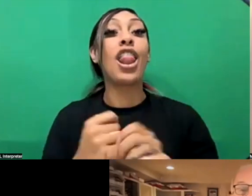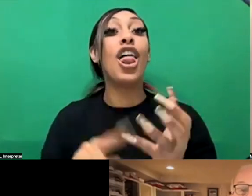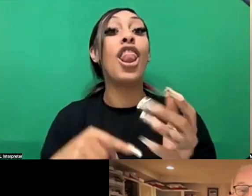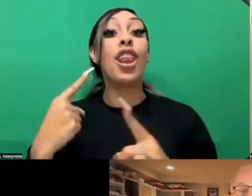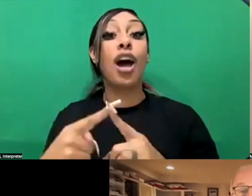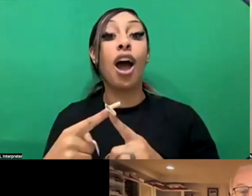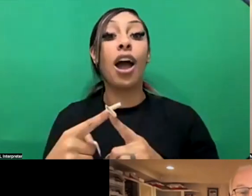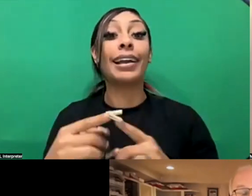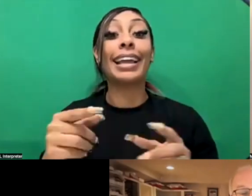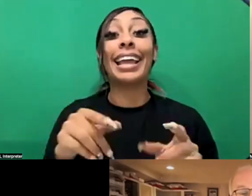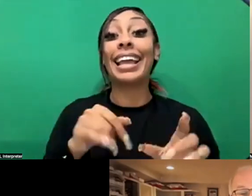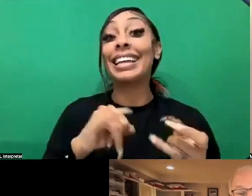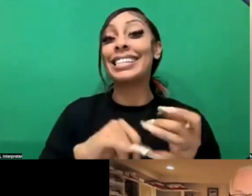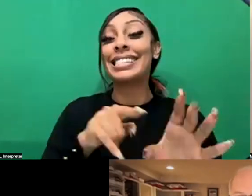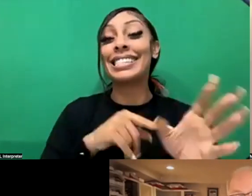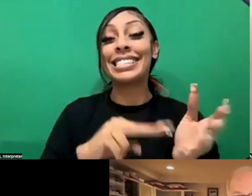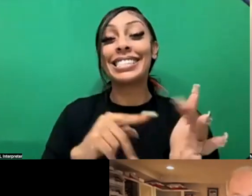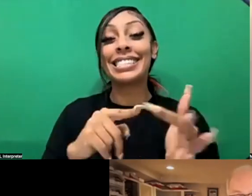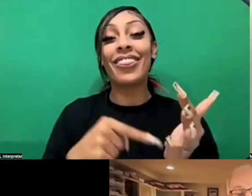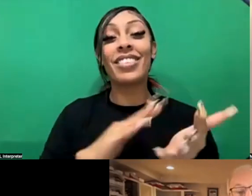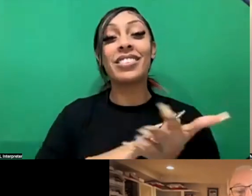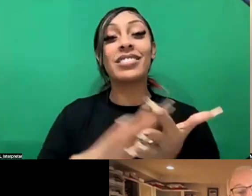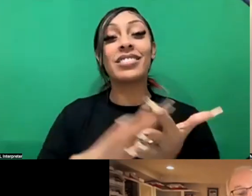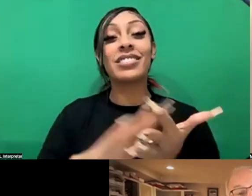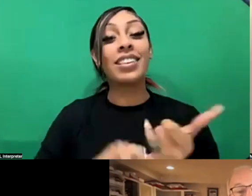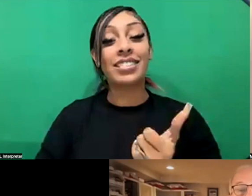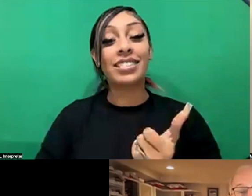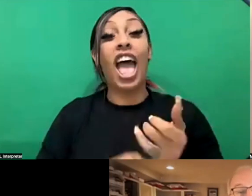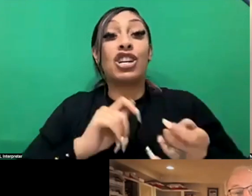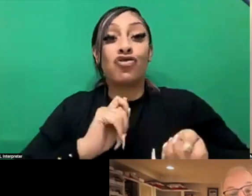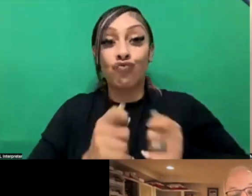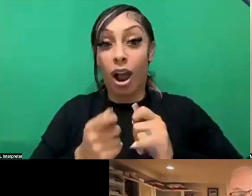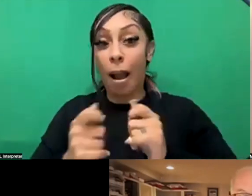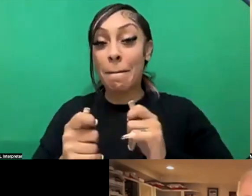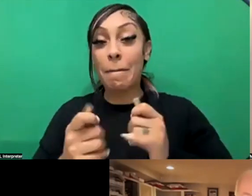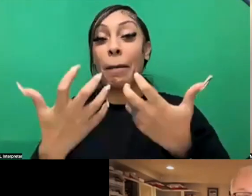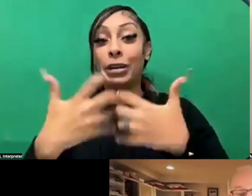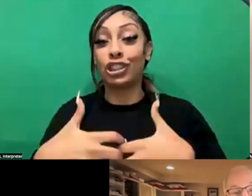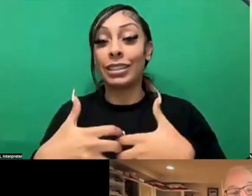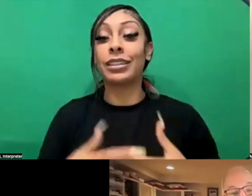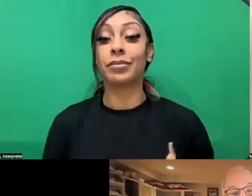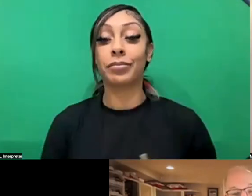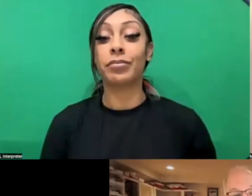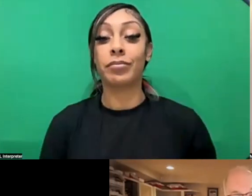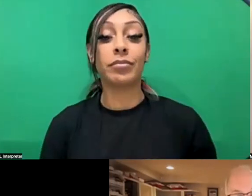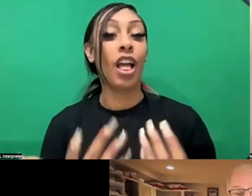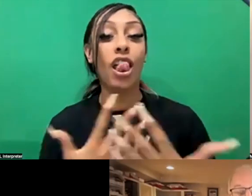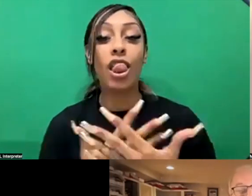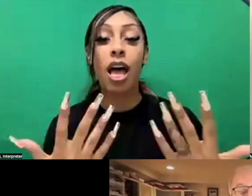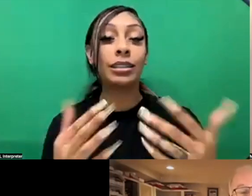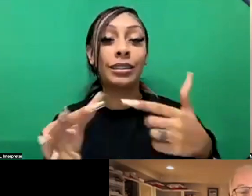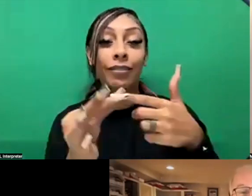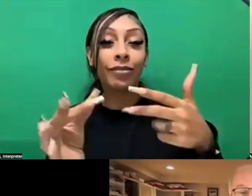was. So we had lots of discussions about it and came up with a feature set and a